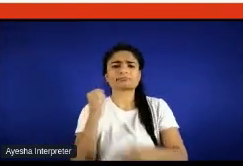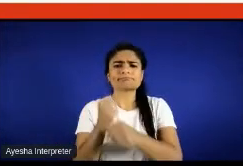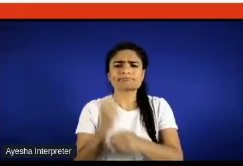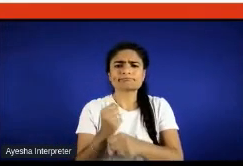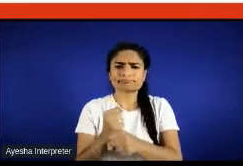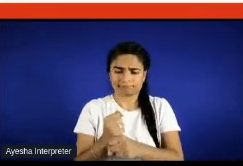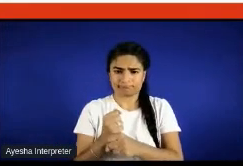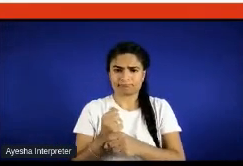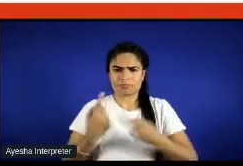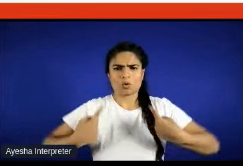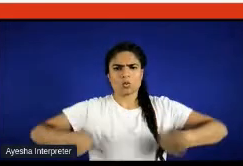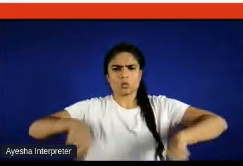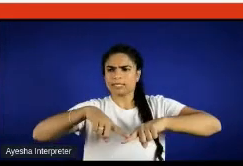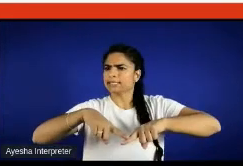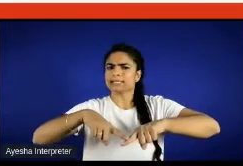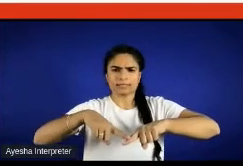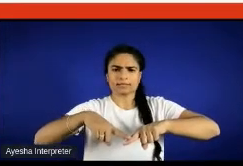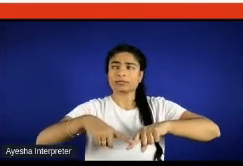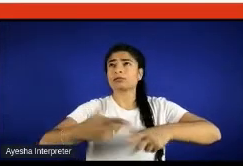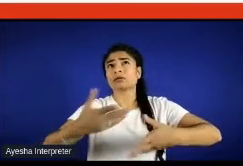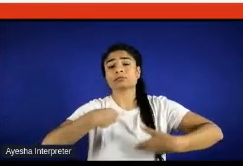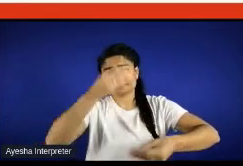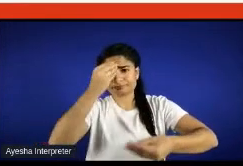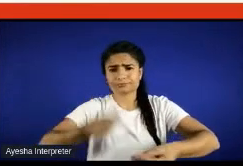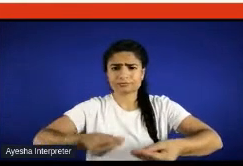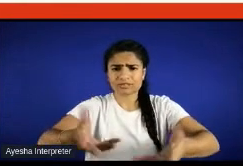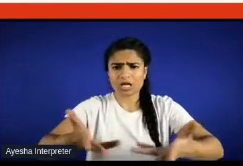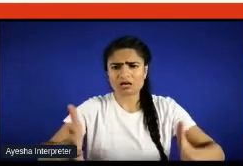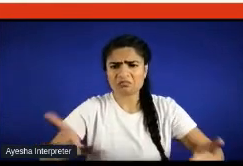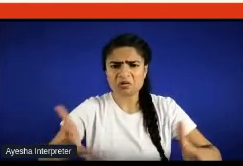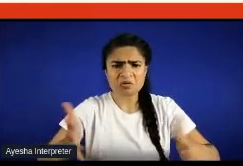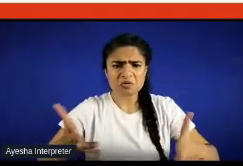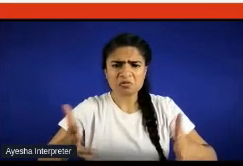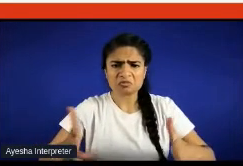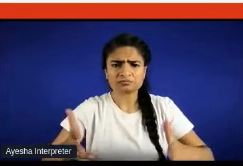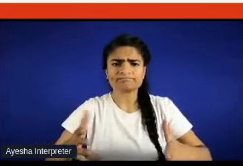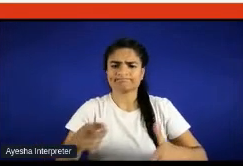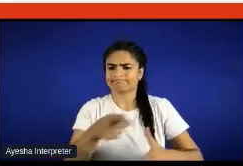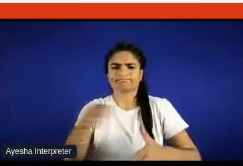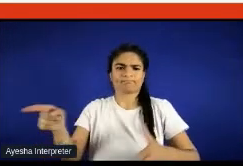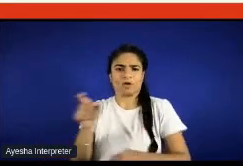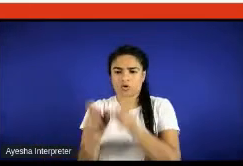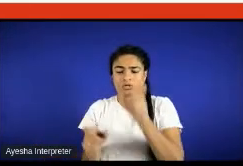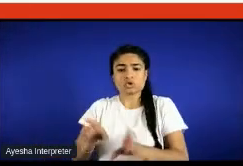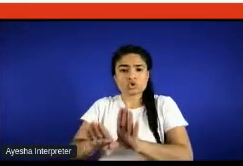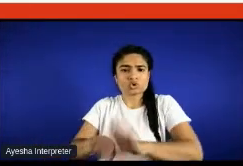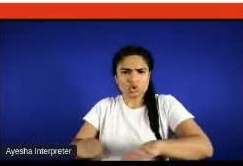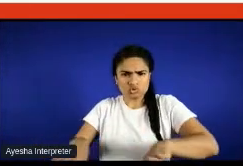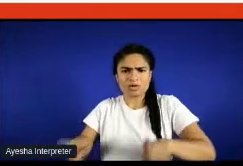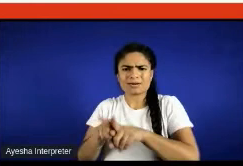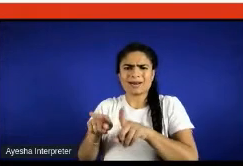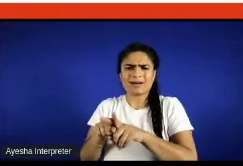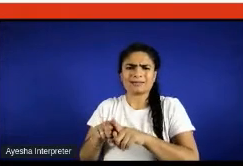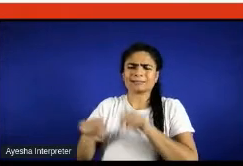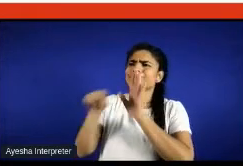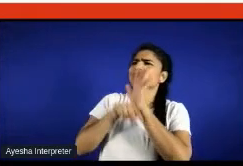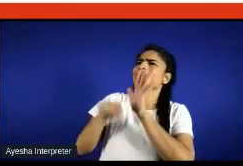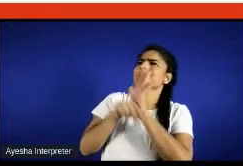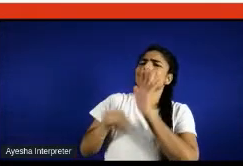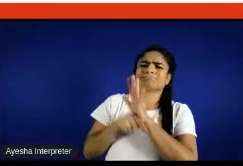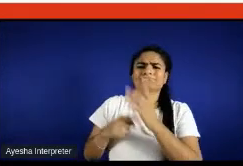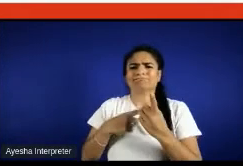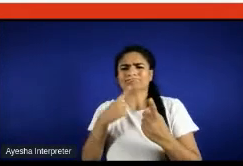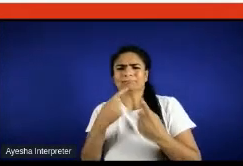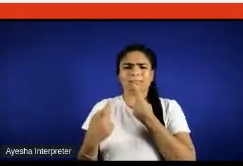will say, zero complaints from children in the last couple of years. We always try